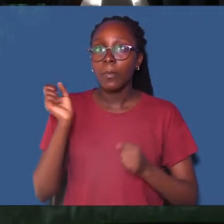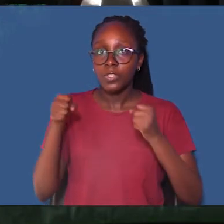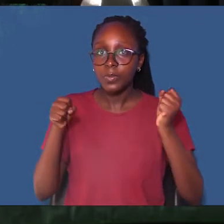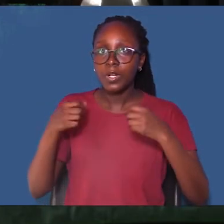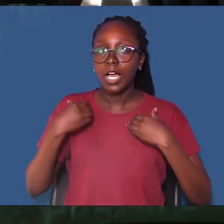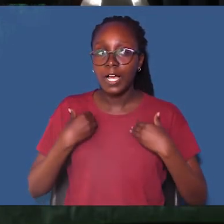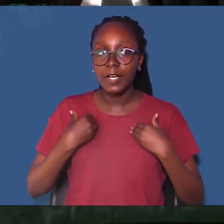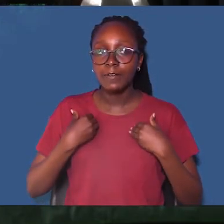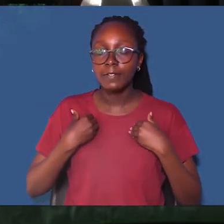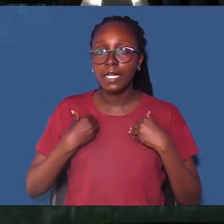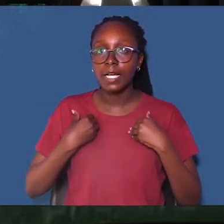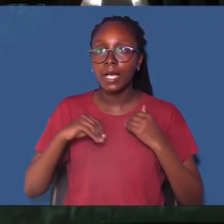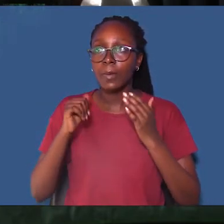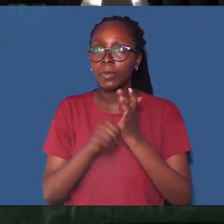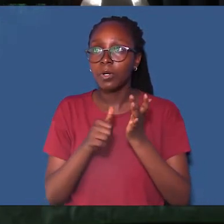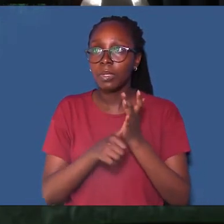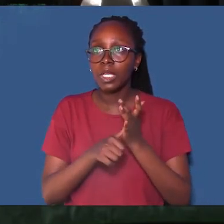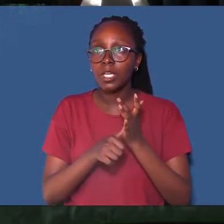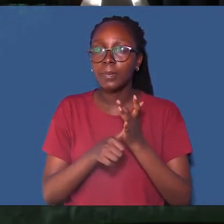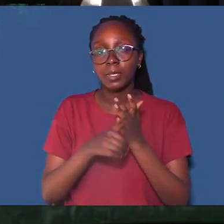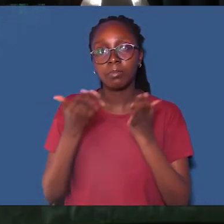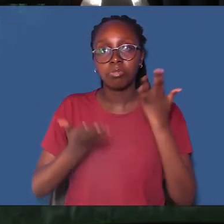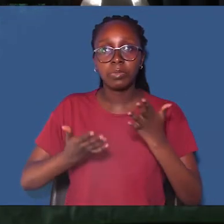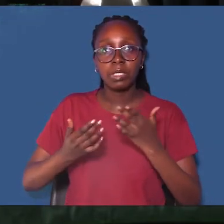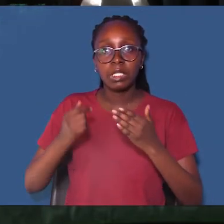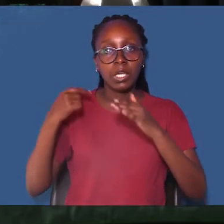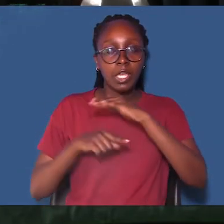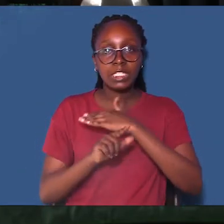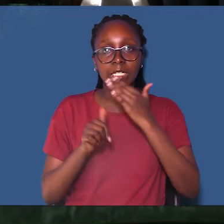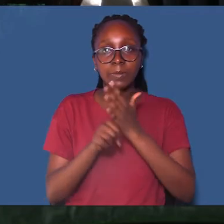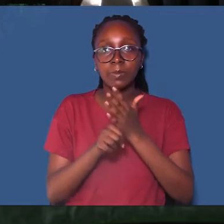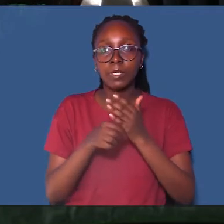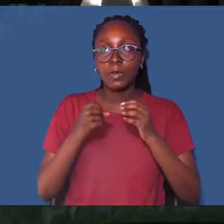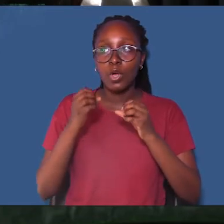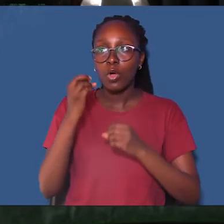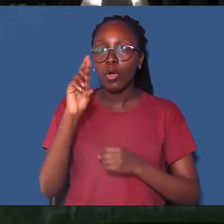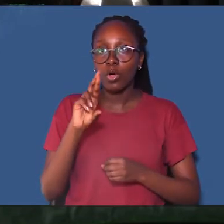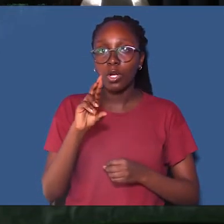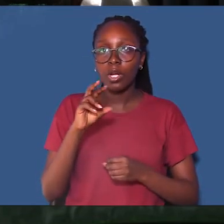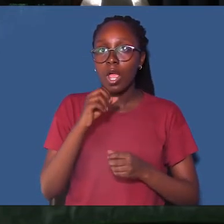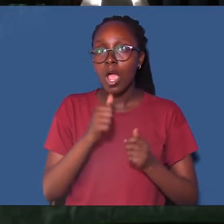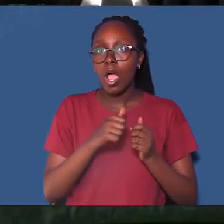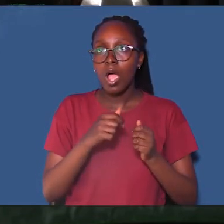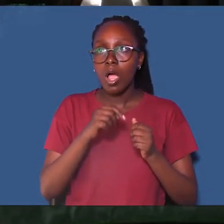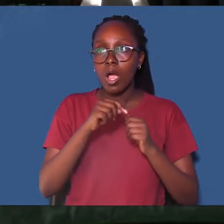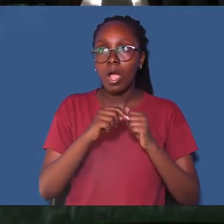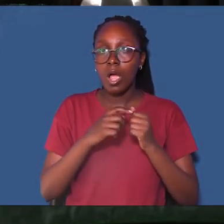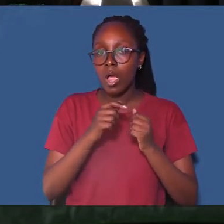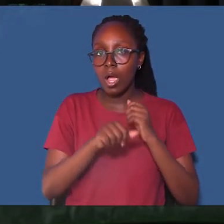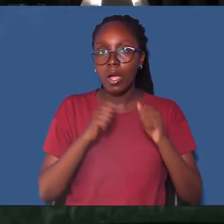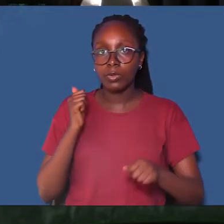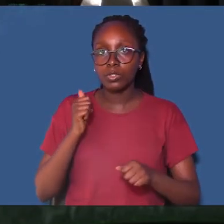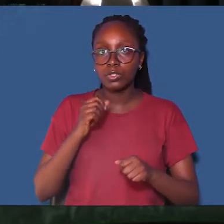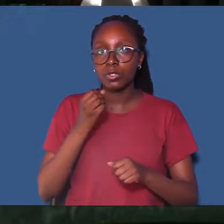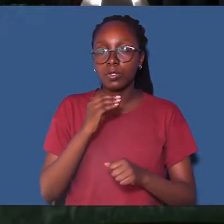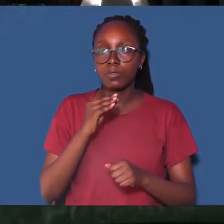or getting out of it, or getting into it. You know, trouble will find us. We don't need to go